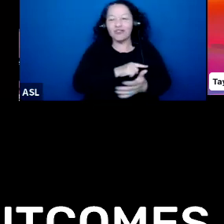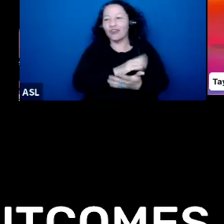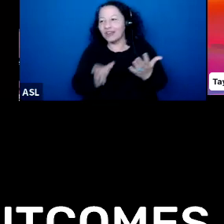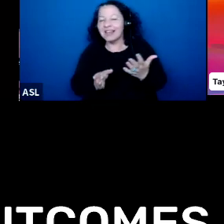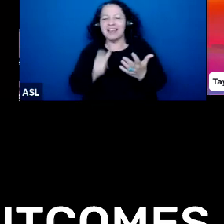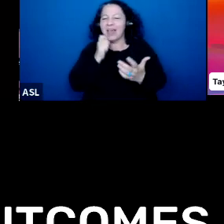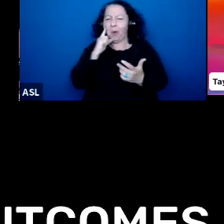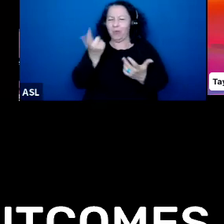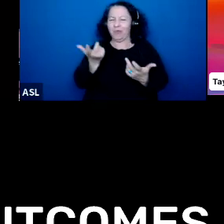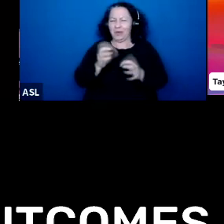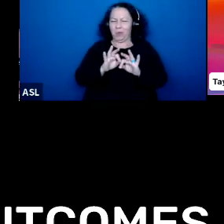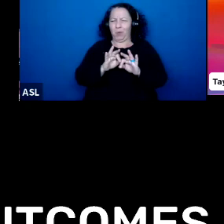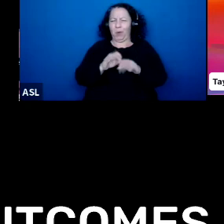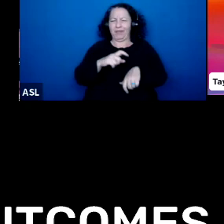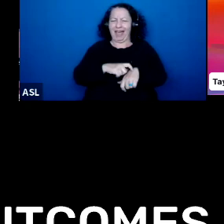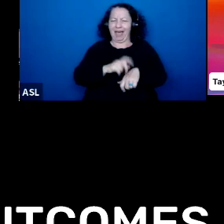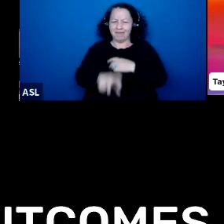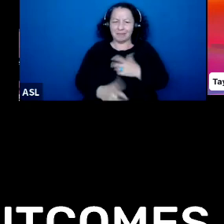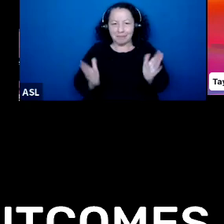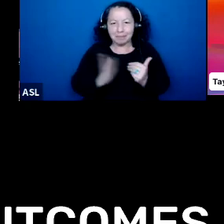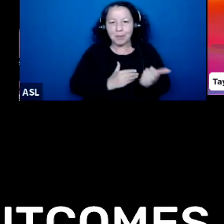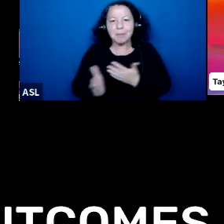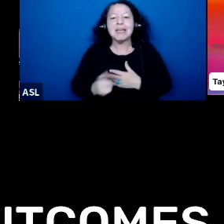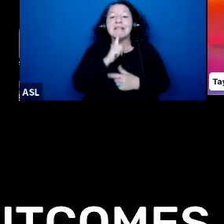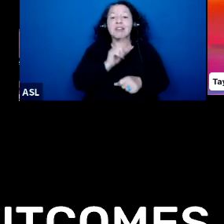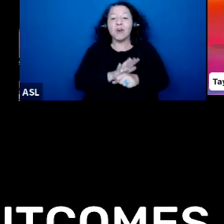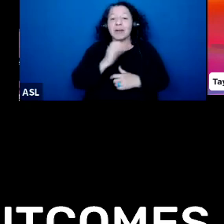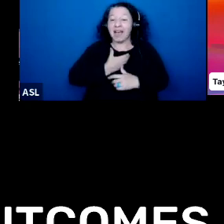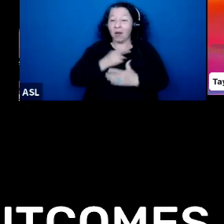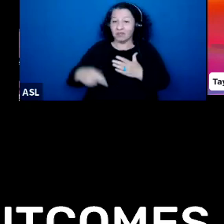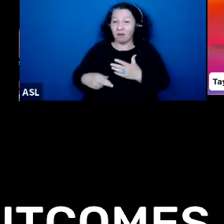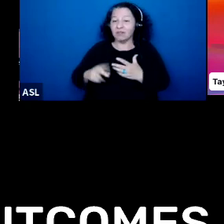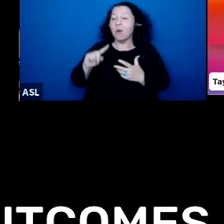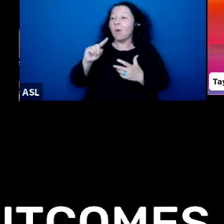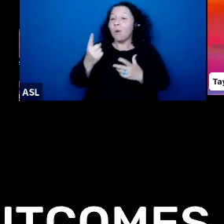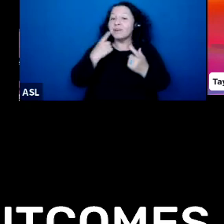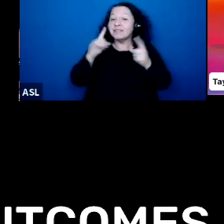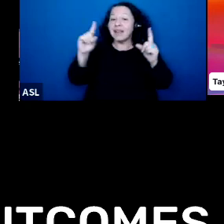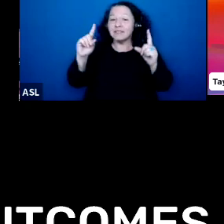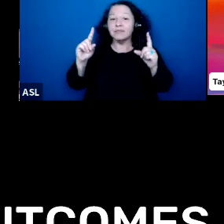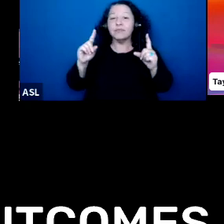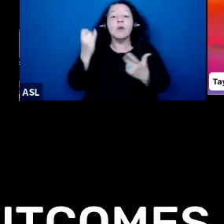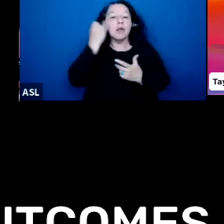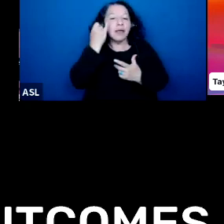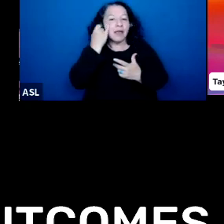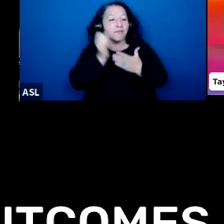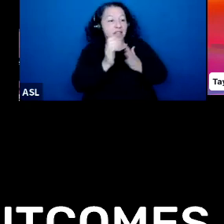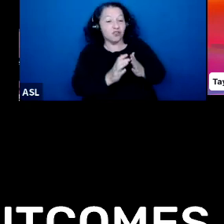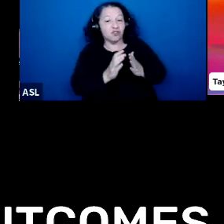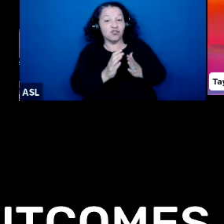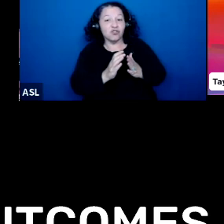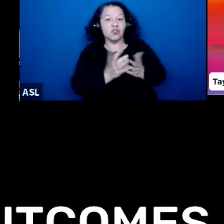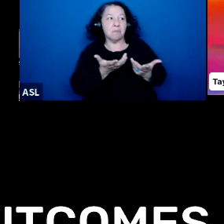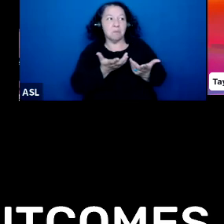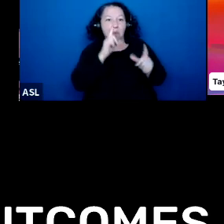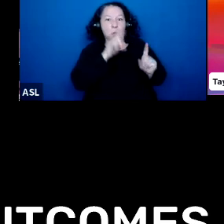the time." Right? So to read it out loud, it says, "Affirming outcomes are only as successful as the extent to which